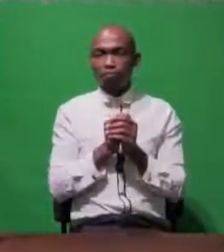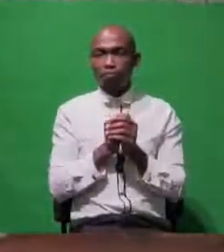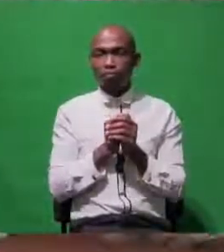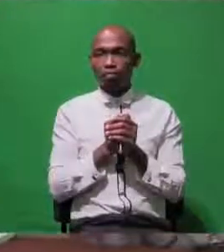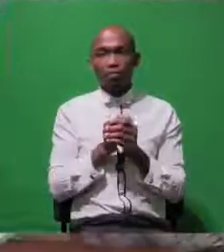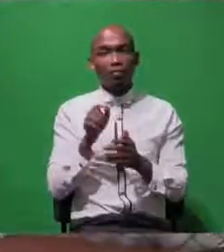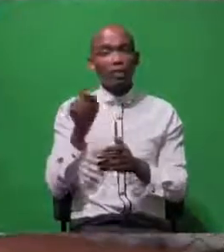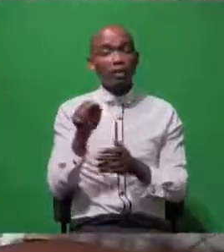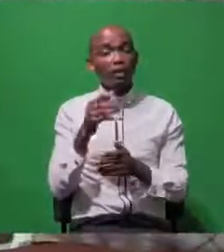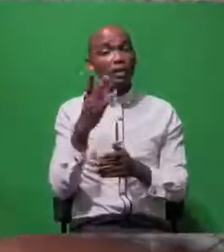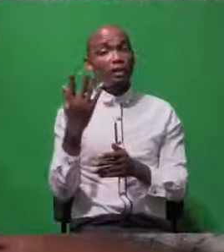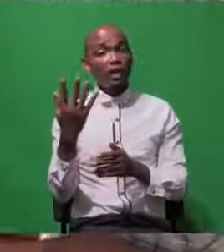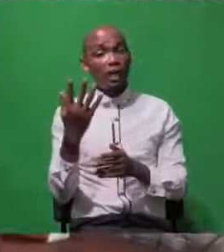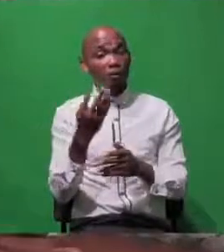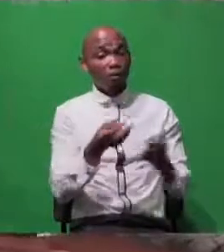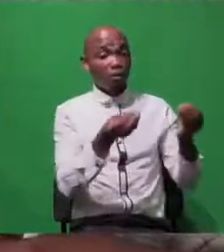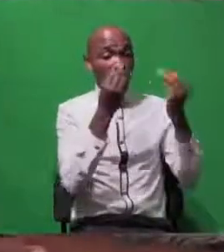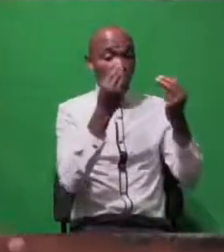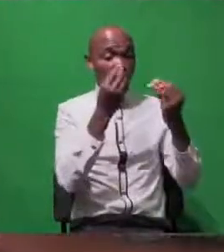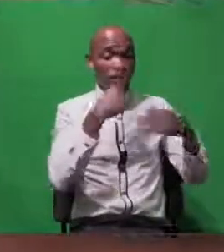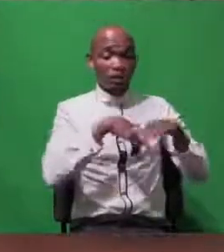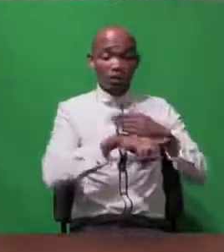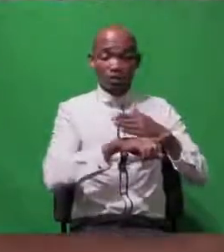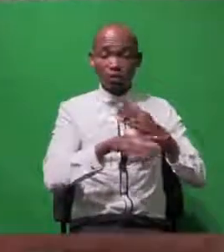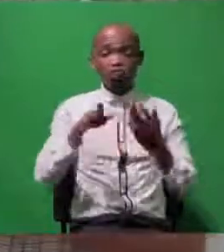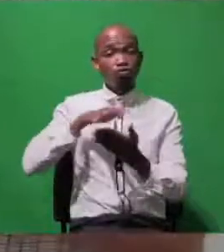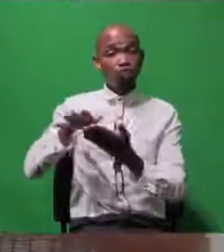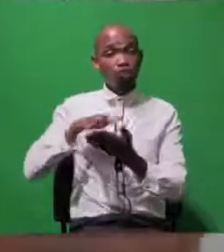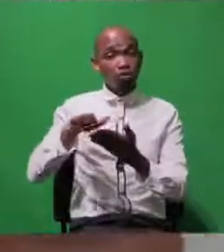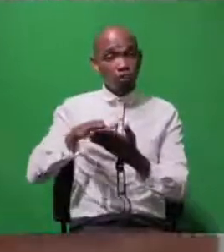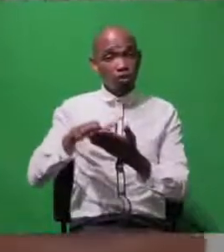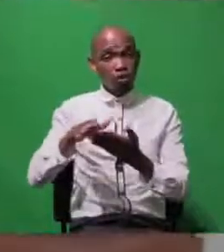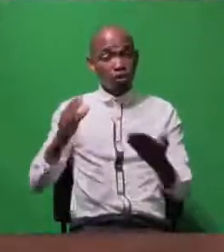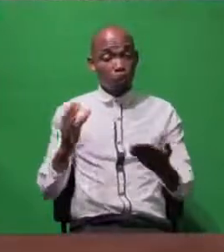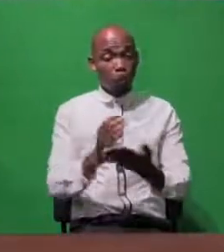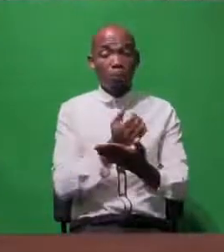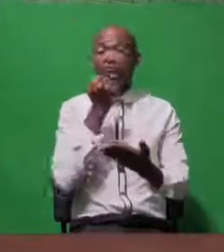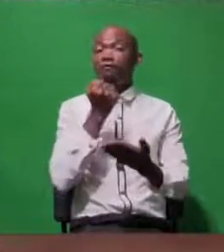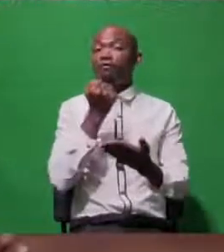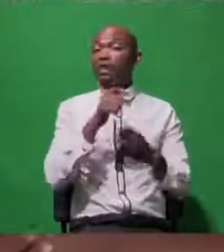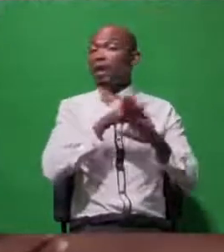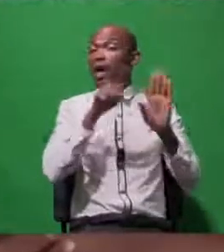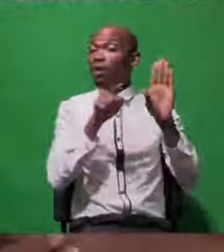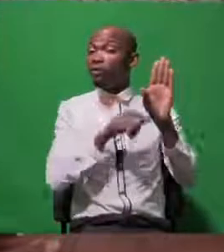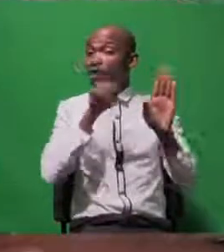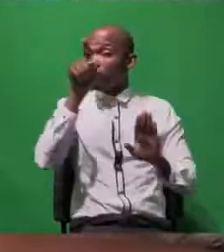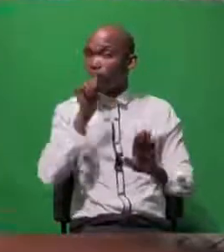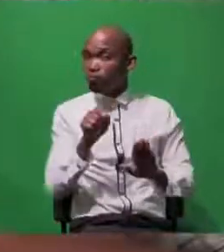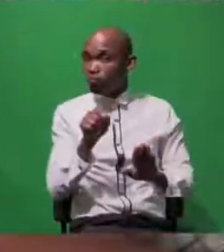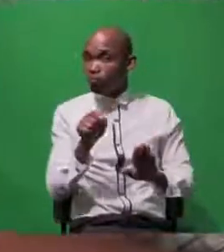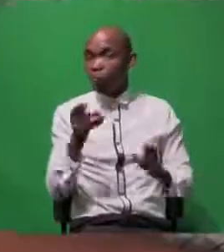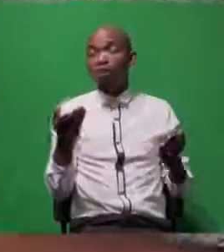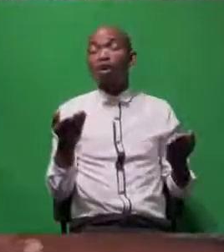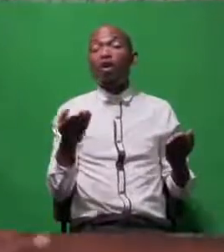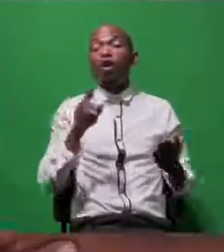Is this type of education introduced to benefit Africans? Or was